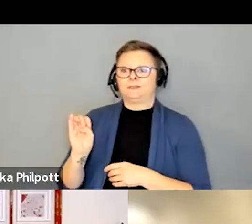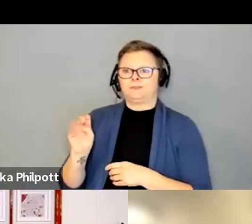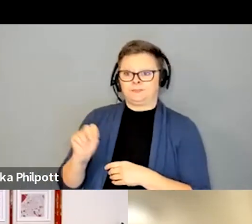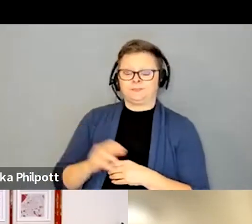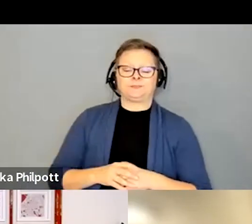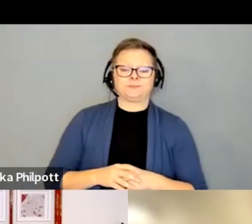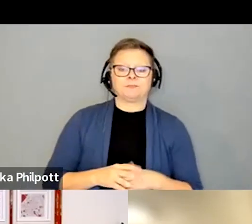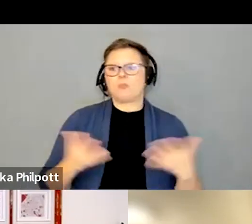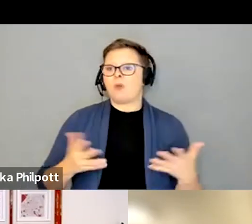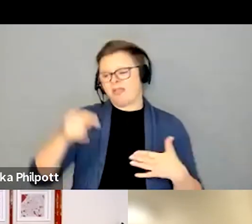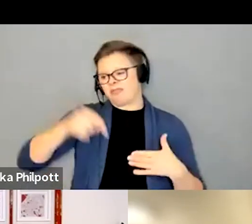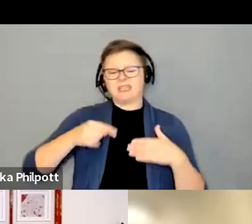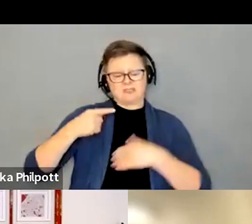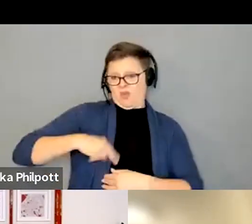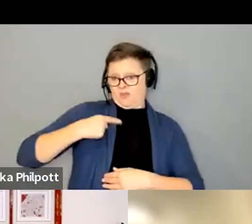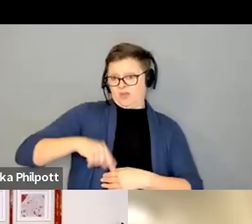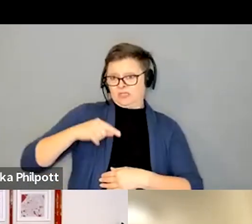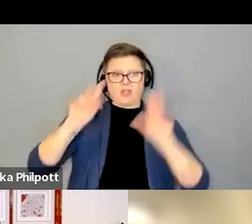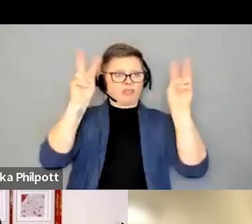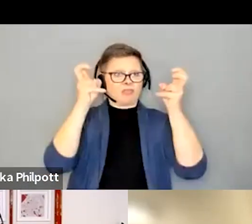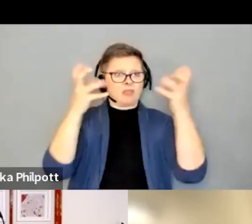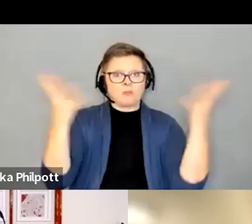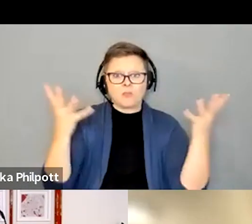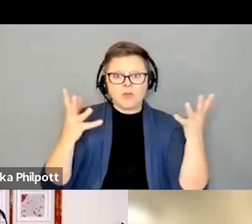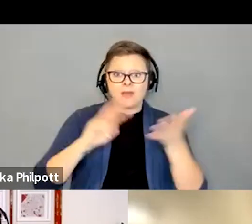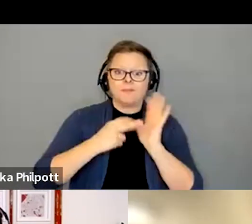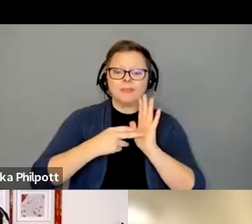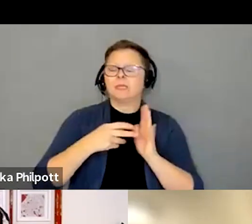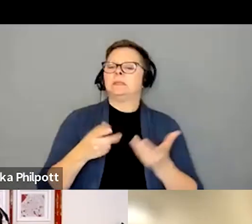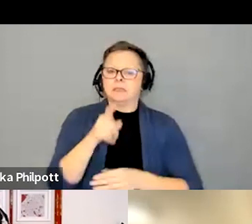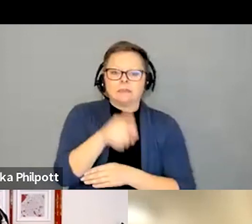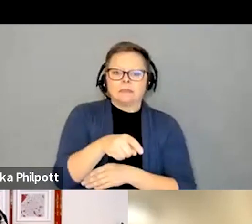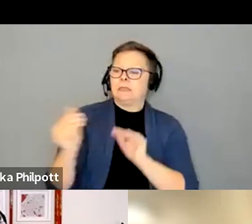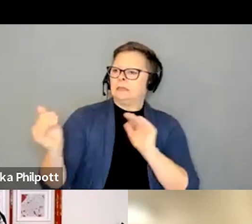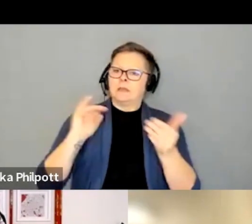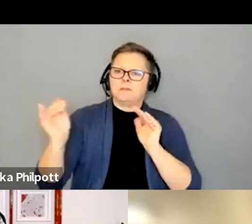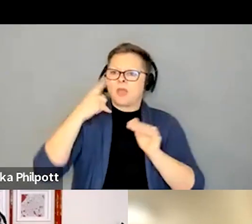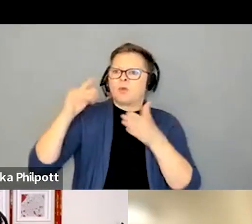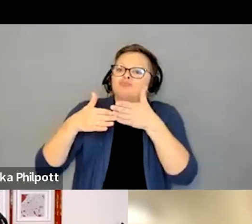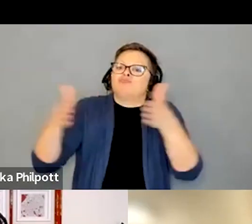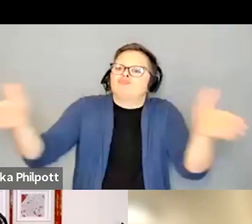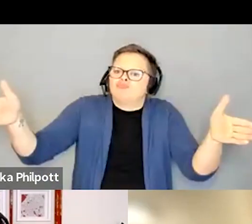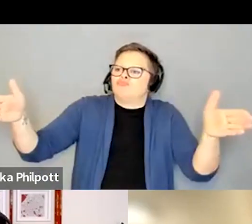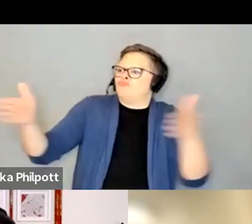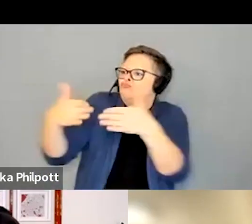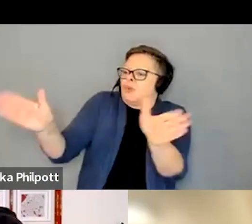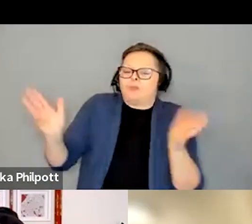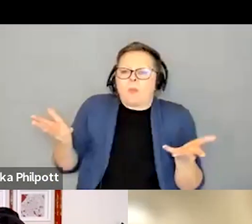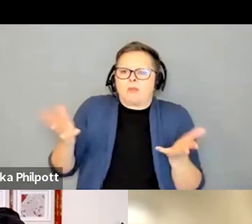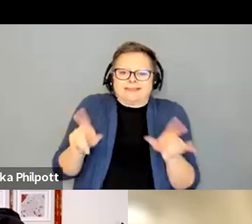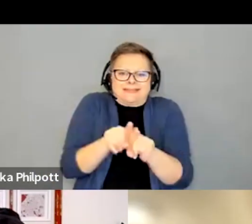of this conference is that we need more comparison to the general population. We need to be asking the same kind of questions